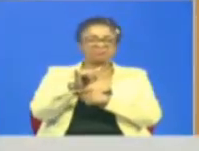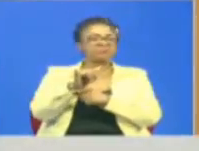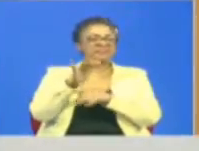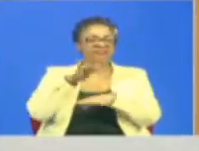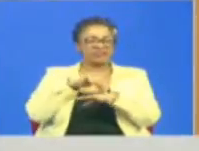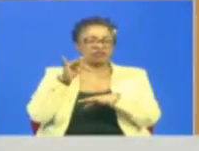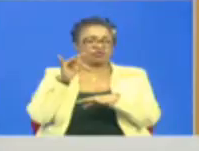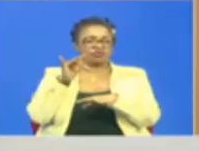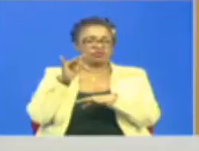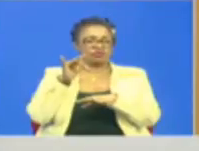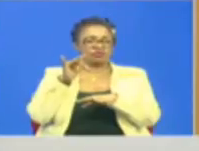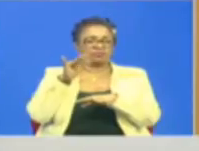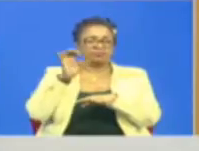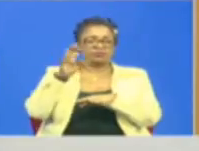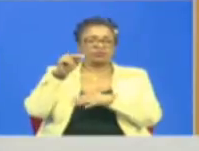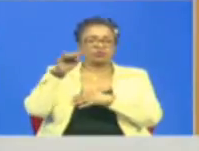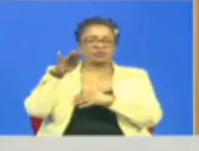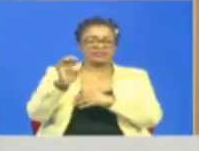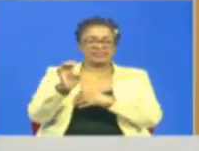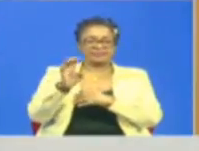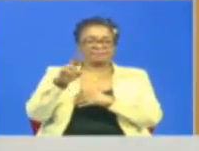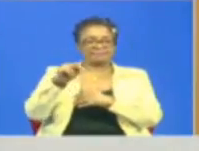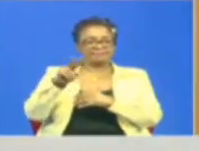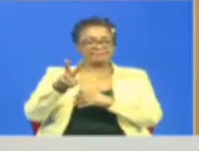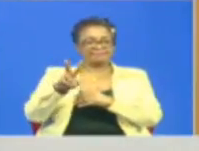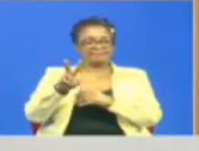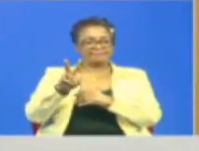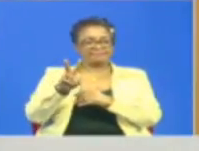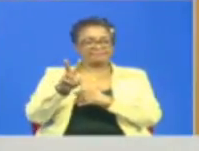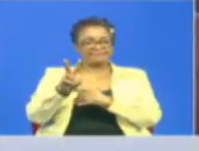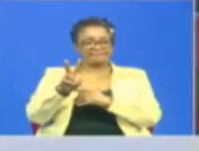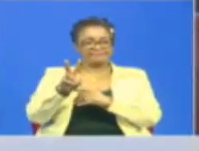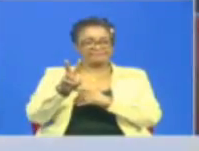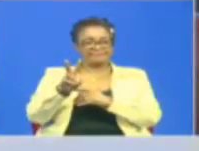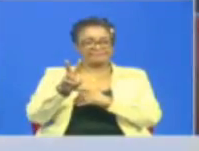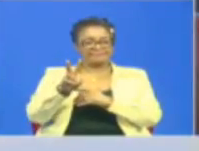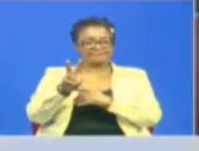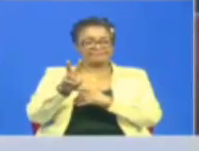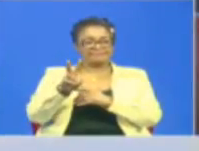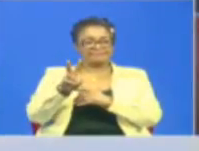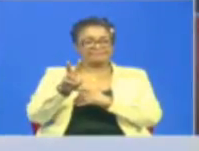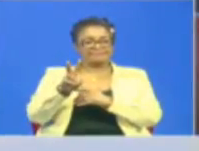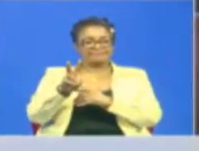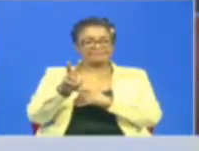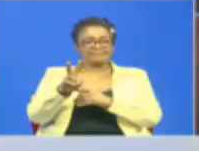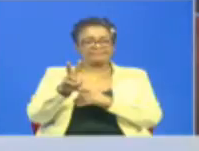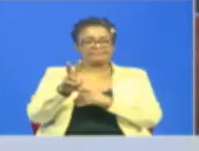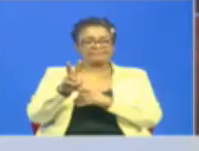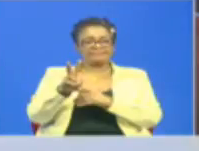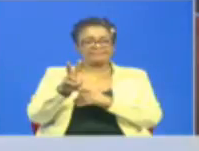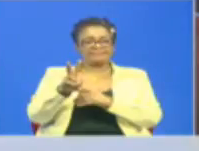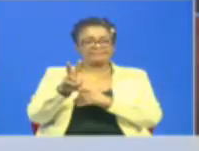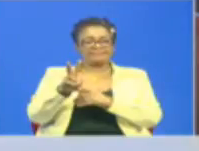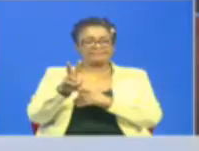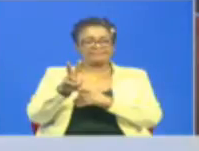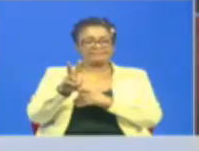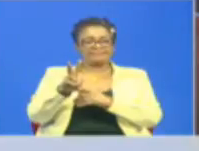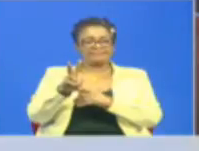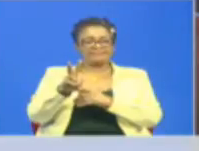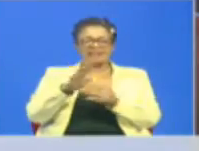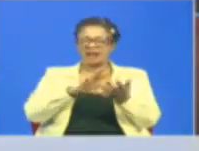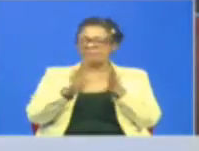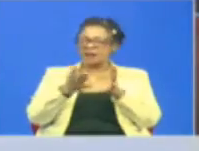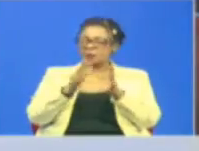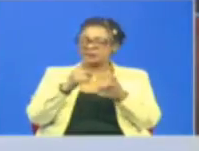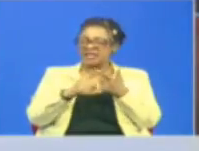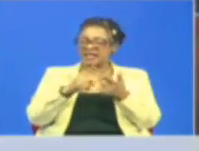infections. Eunice Omolo, NTV. Elsewhere, it has been close to 3 years